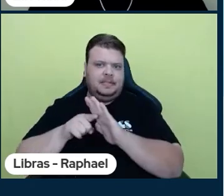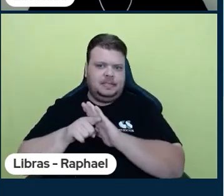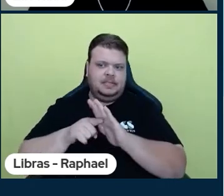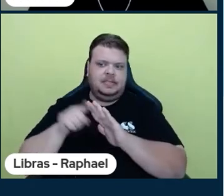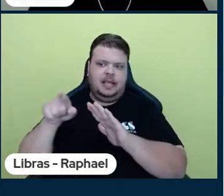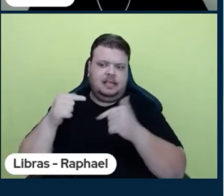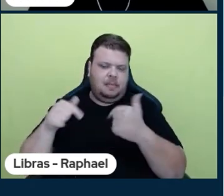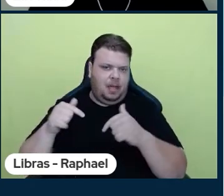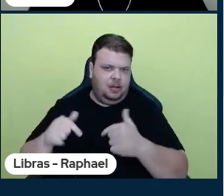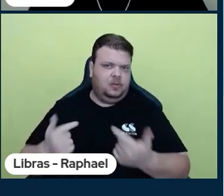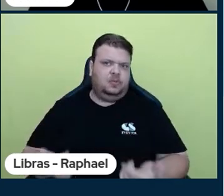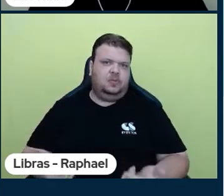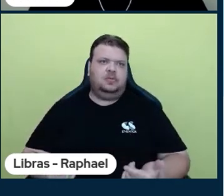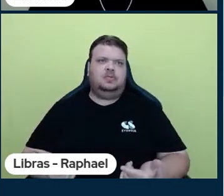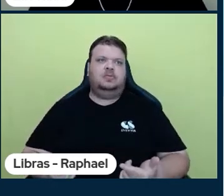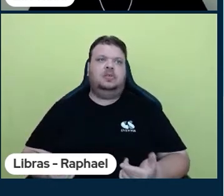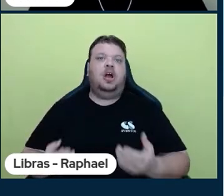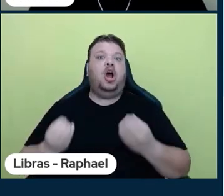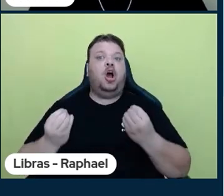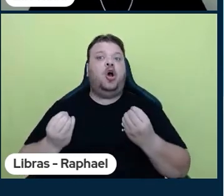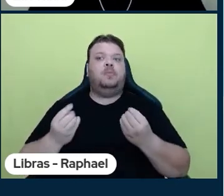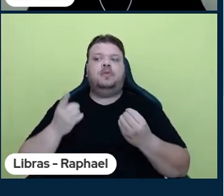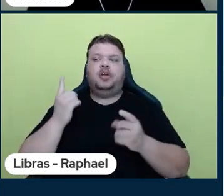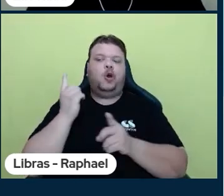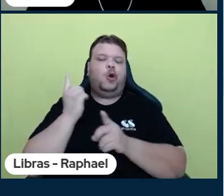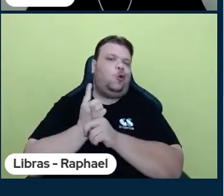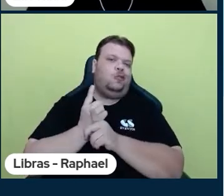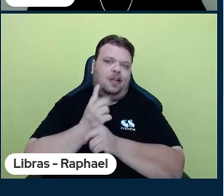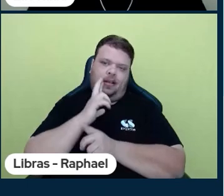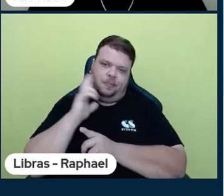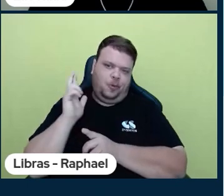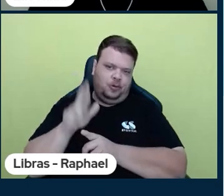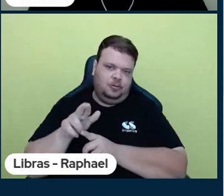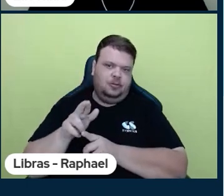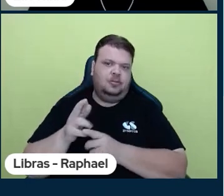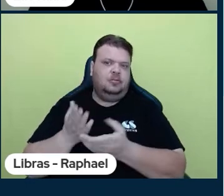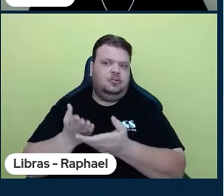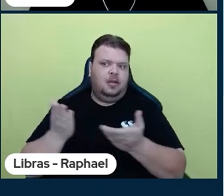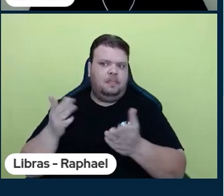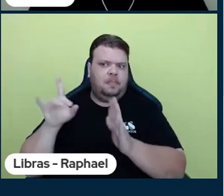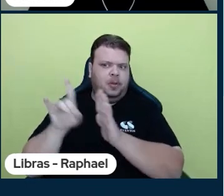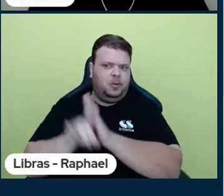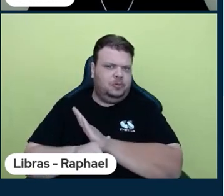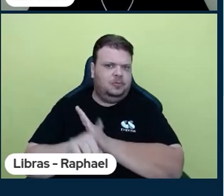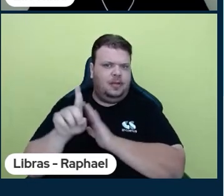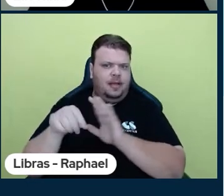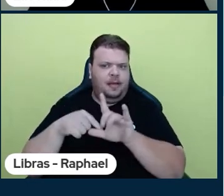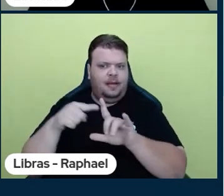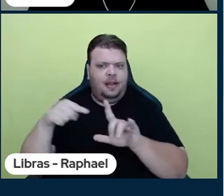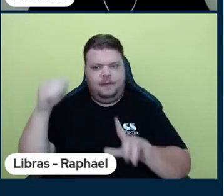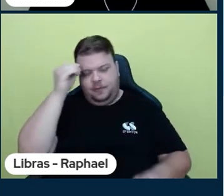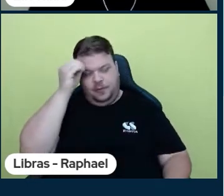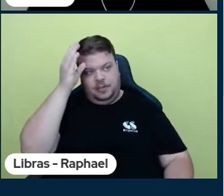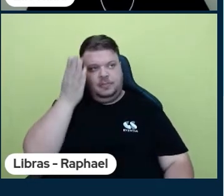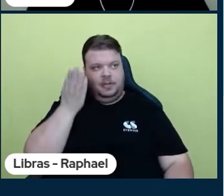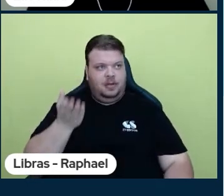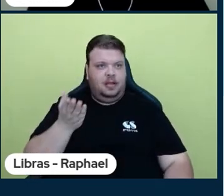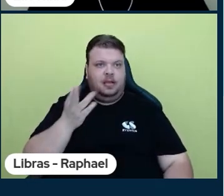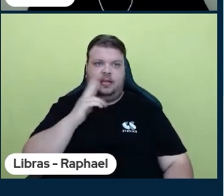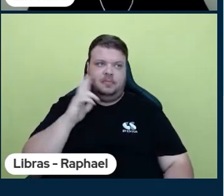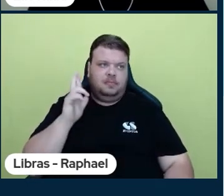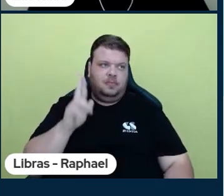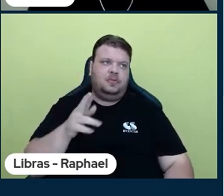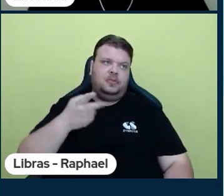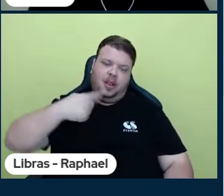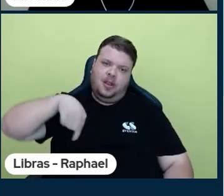we need to write a Sparkle query. So a person would write a Sparkle query. But what if we